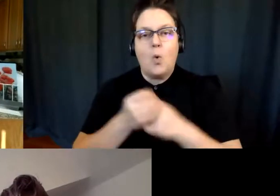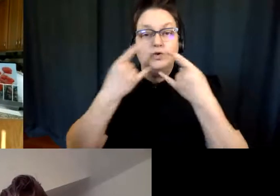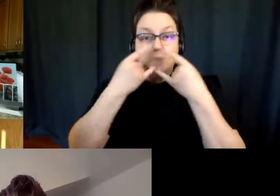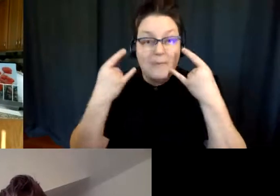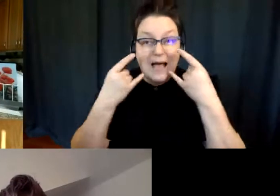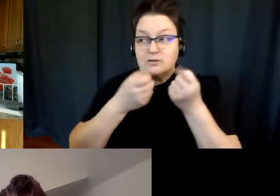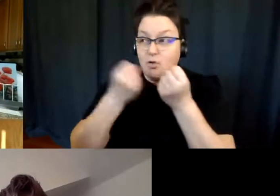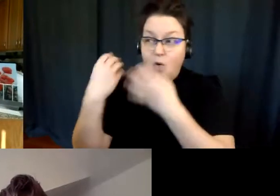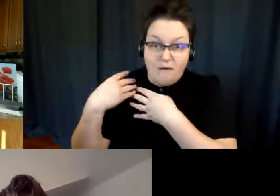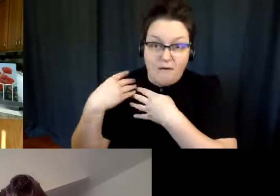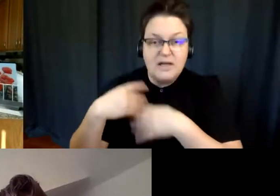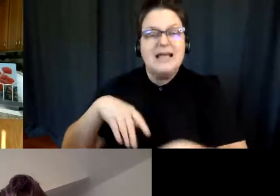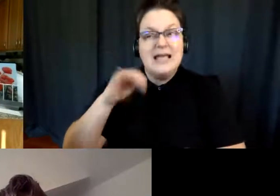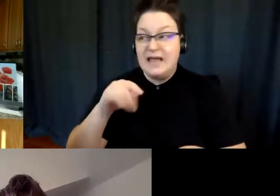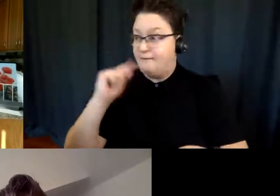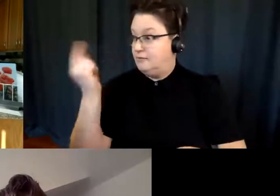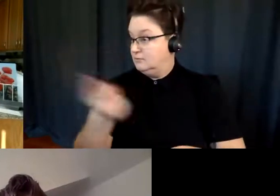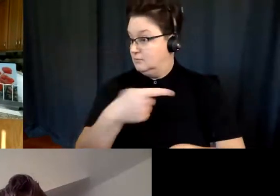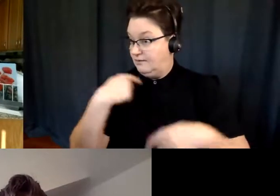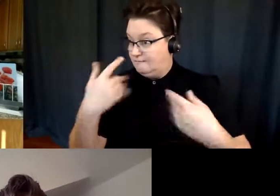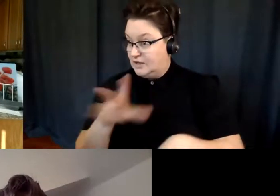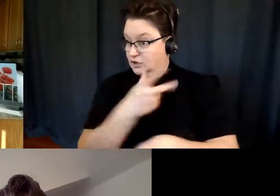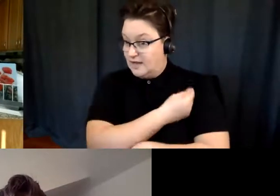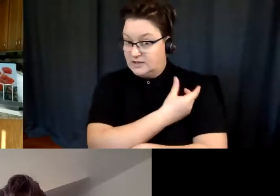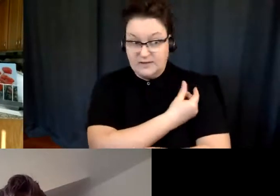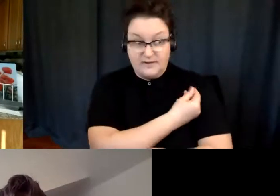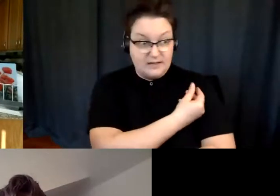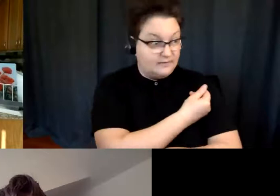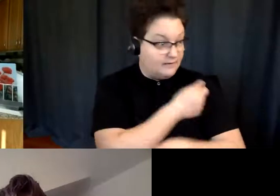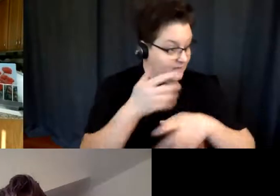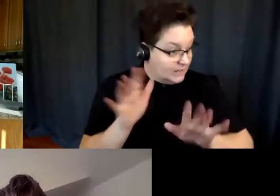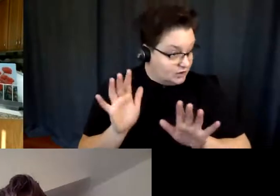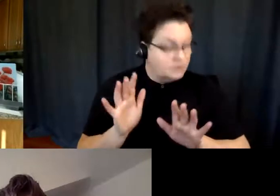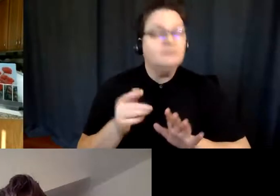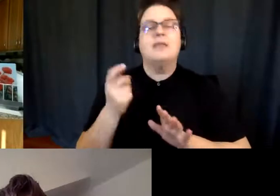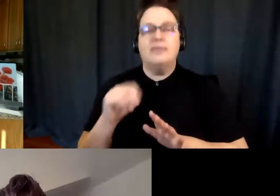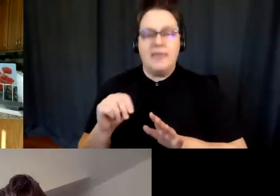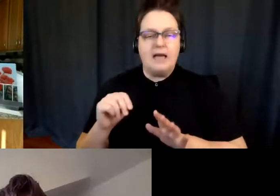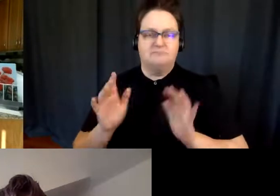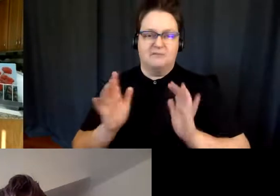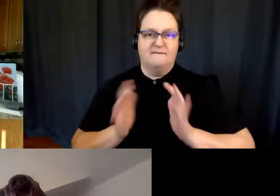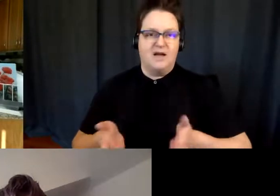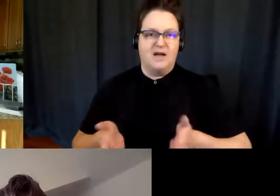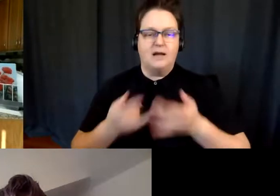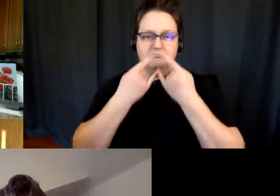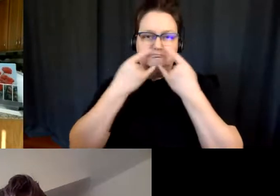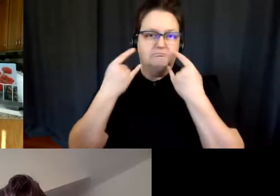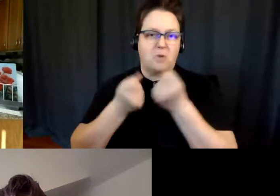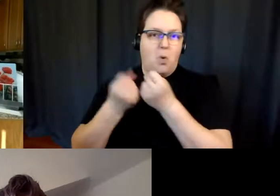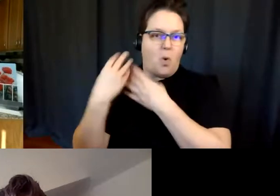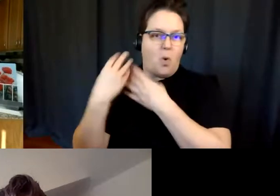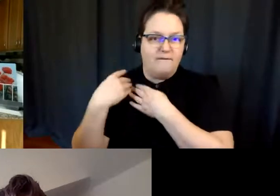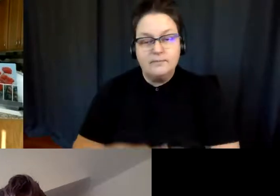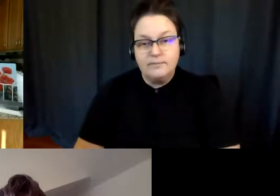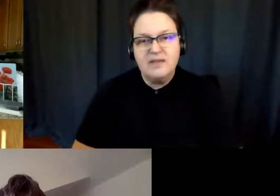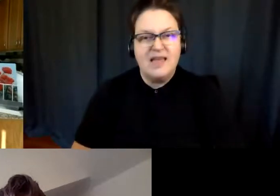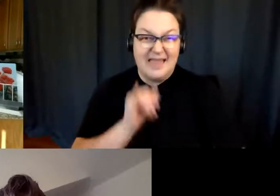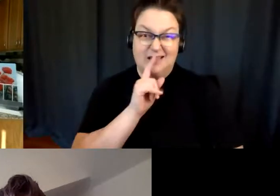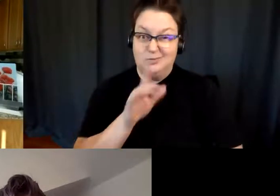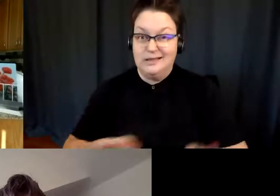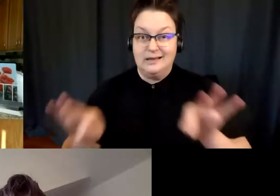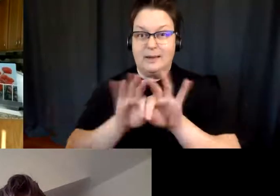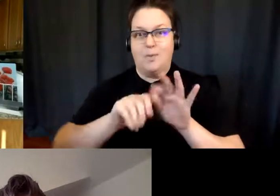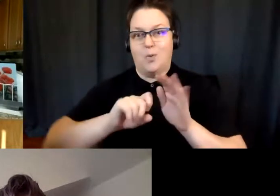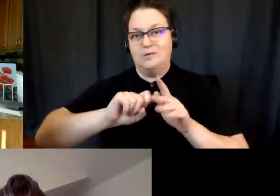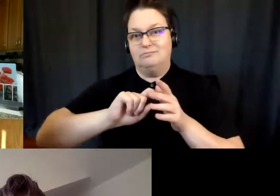if everybody present has been fully vaccinated. That's really the key change. So, you know, if you're